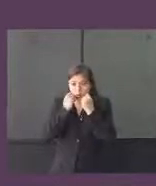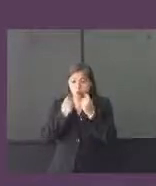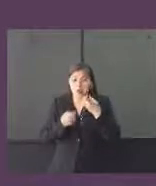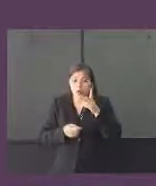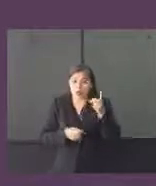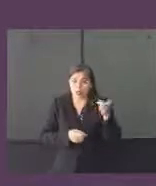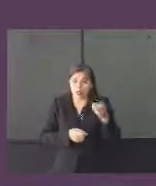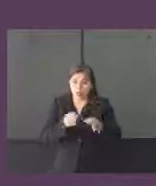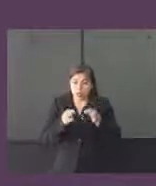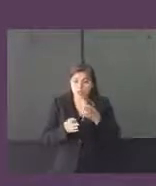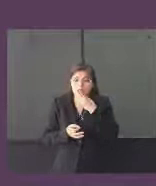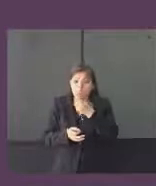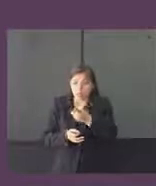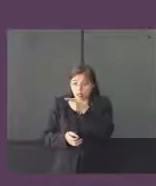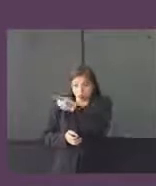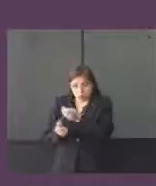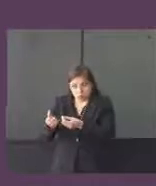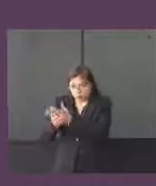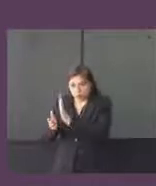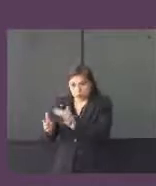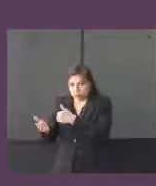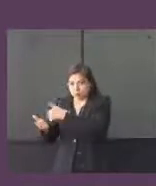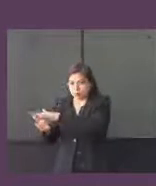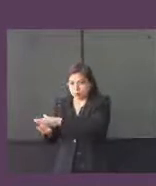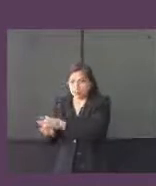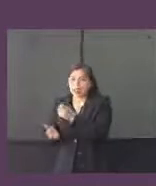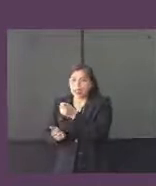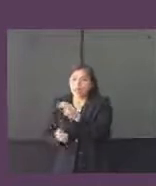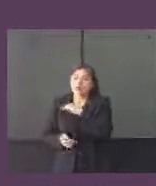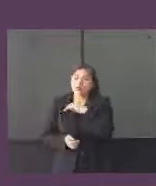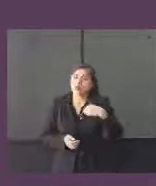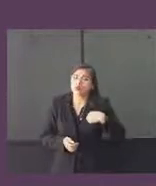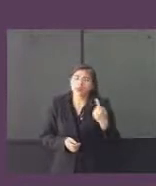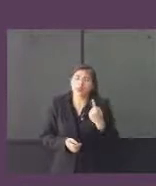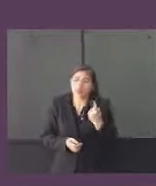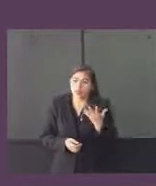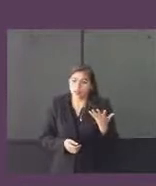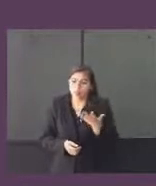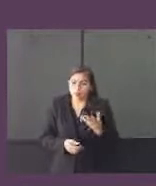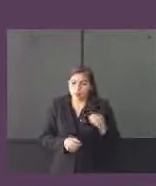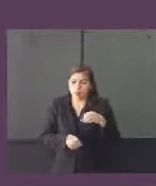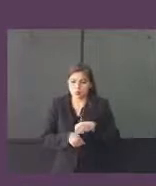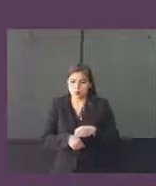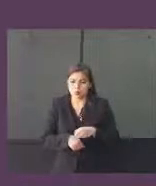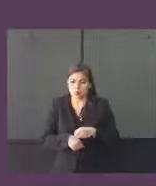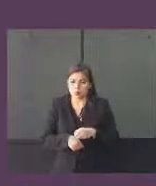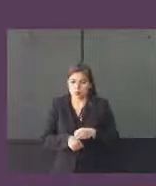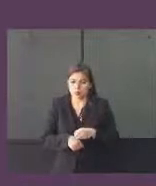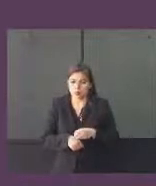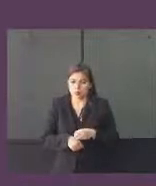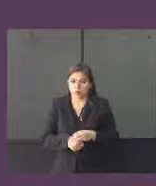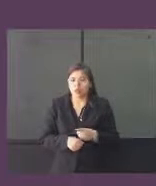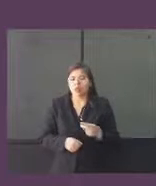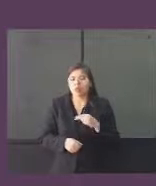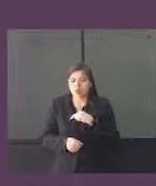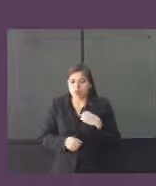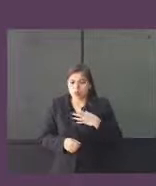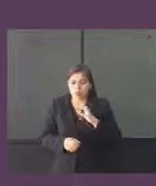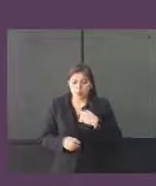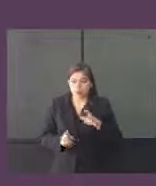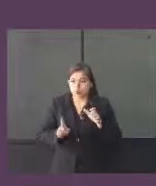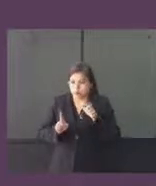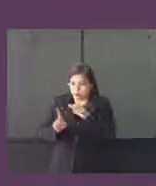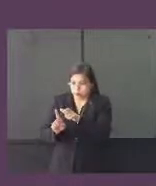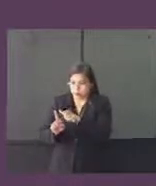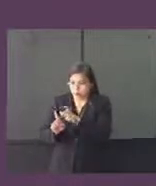and if the judge determines he has to leave, he leaves. So what do we do? Well,